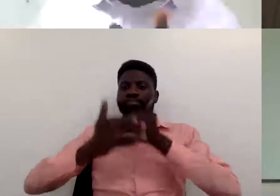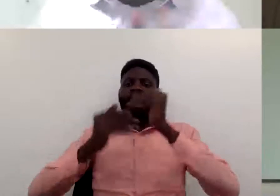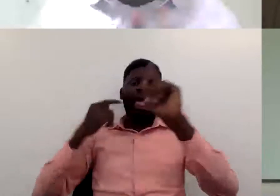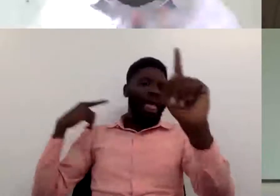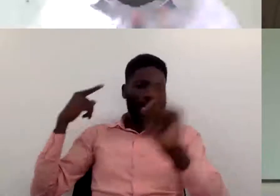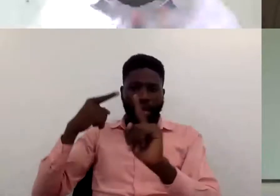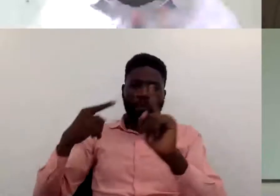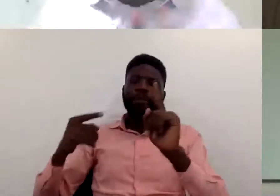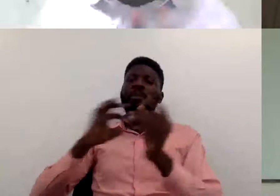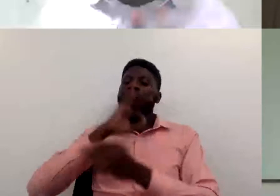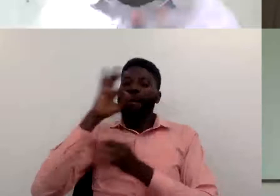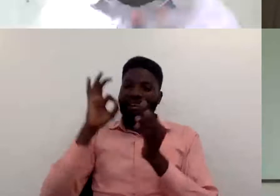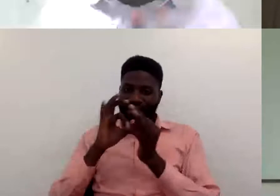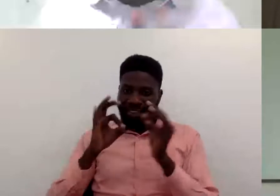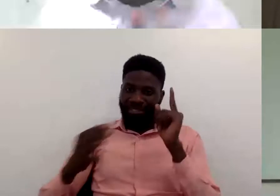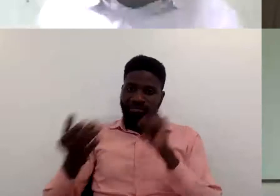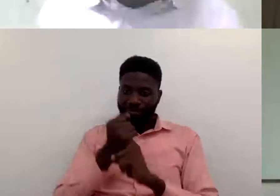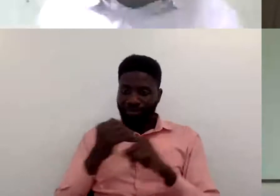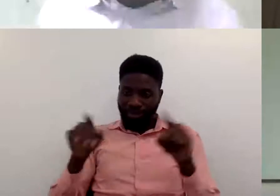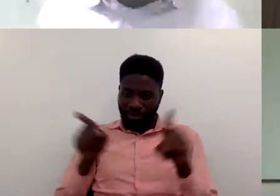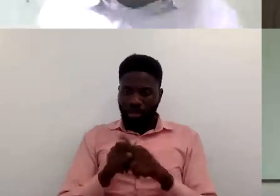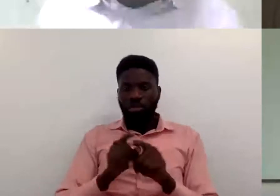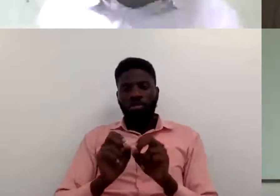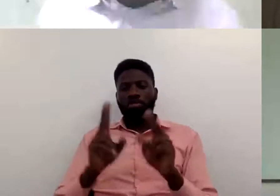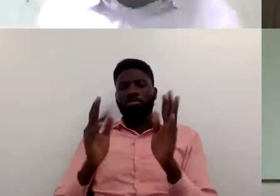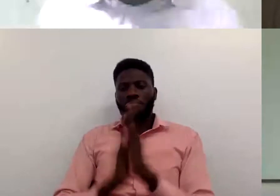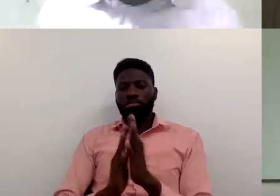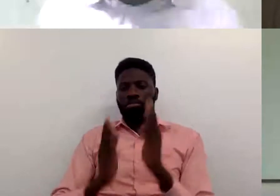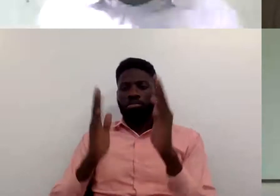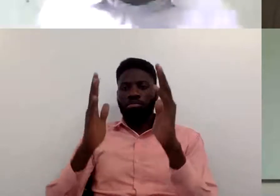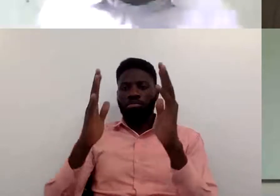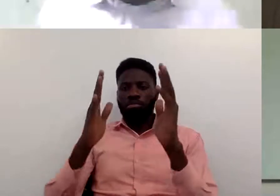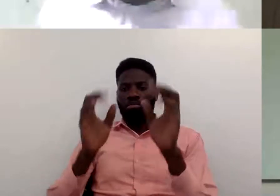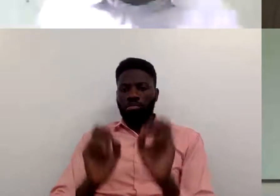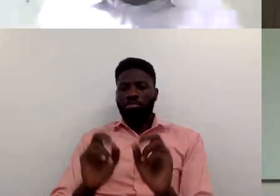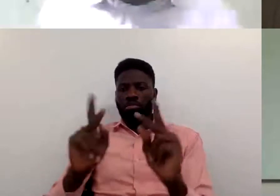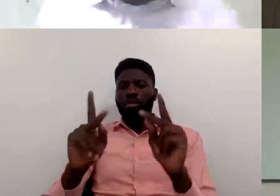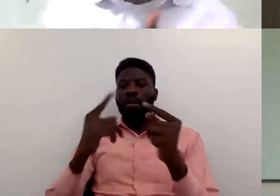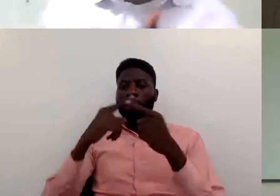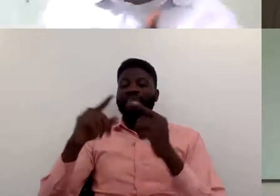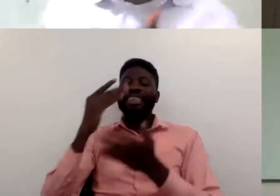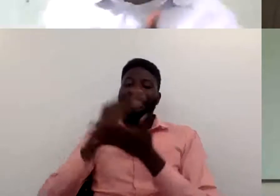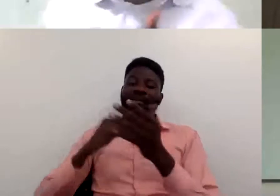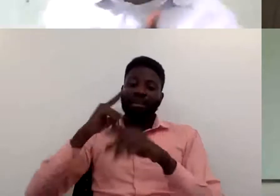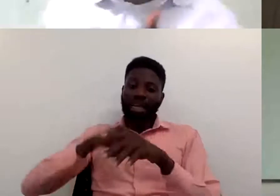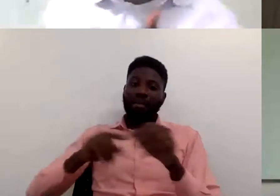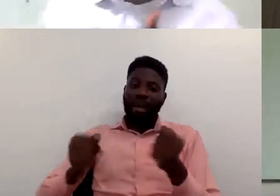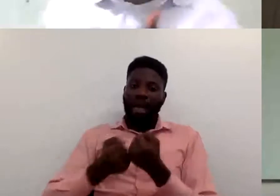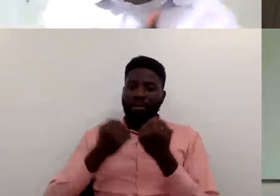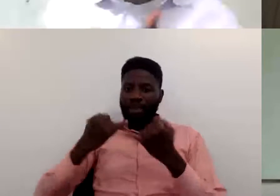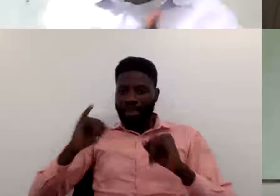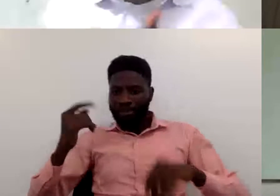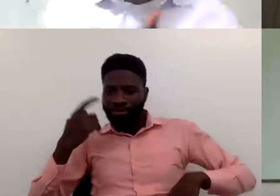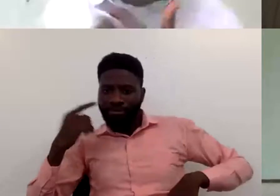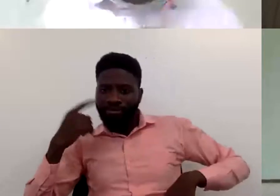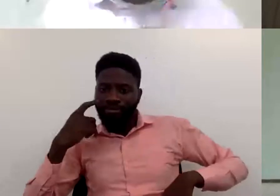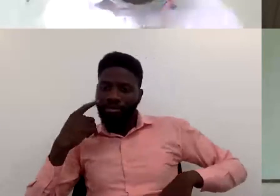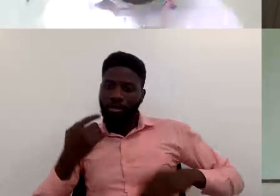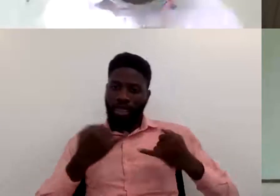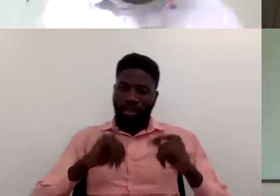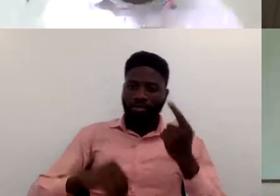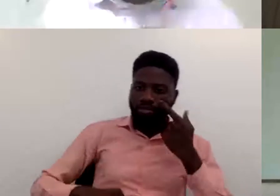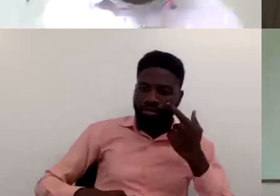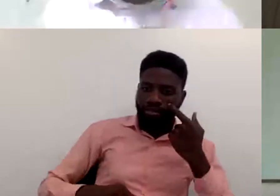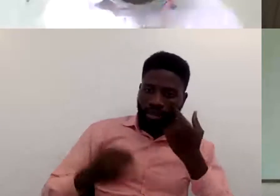desired and were passionate about, well done, that's okay. But there is also a lot of trials and experiments in life. And